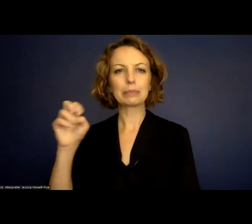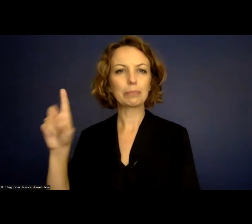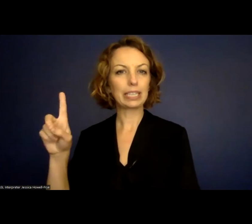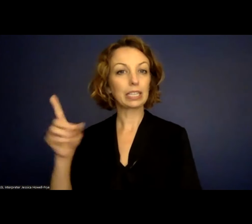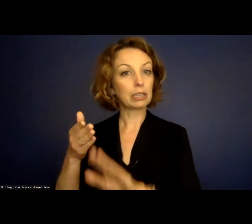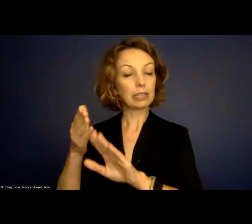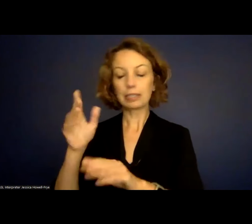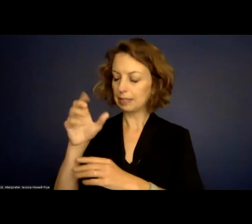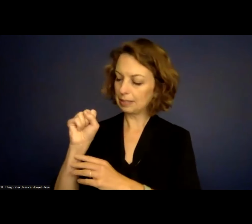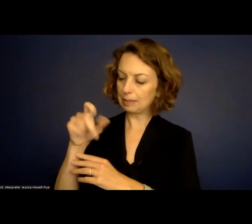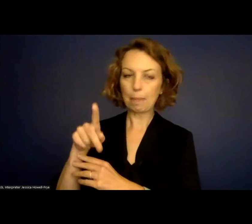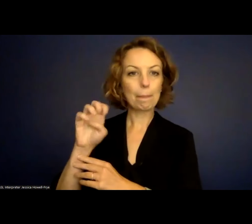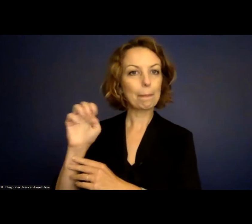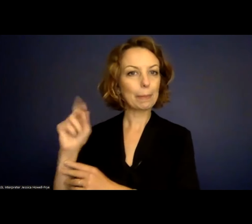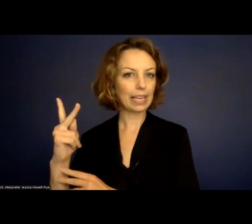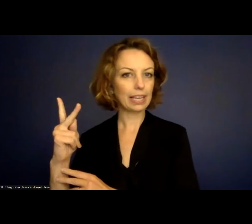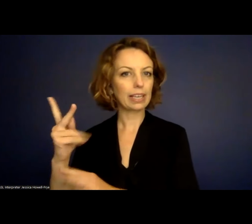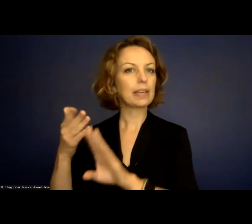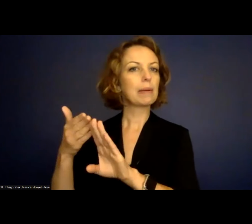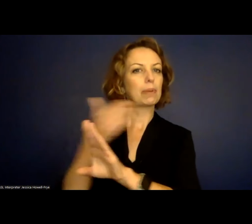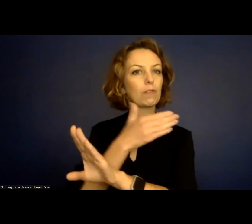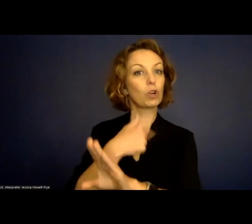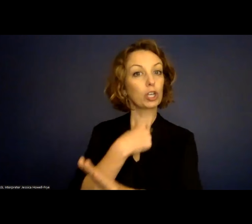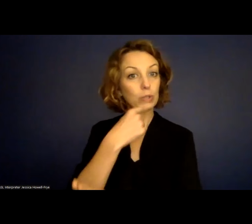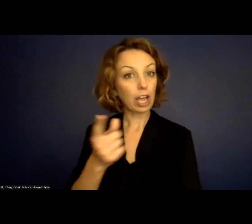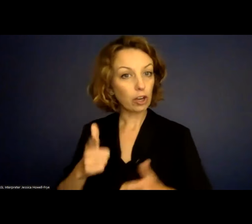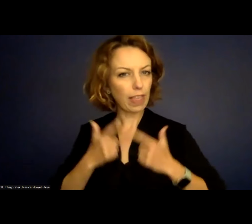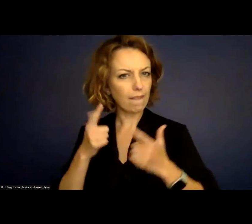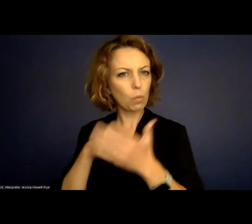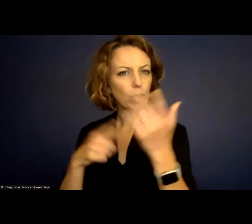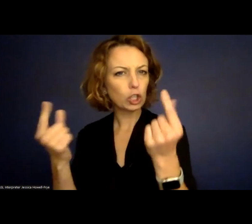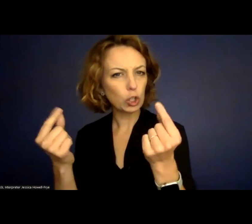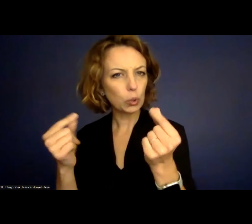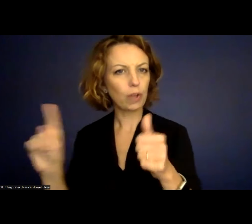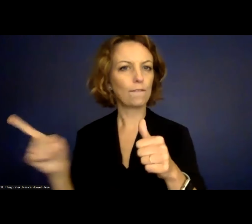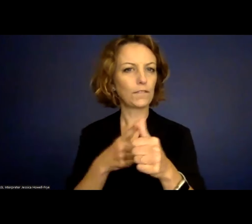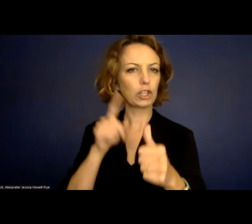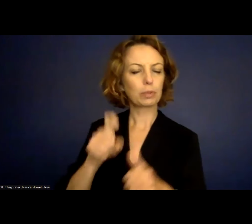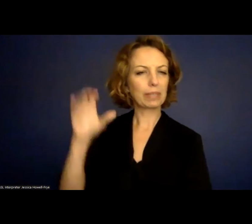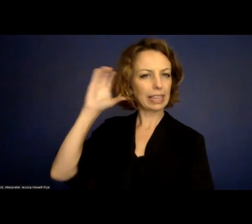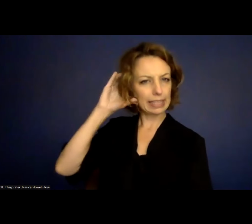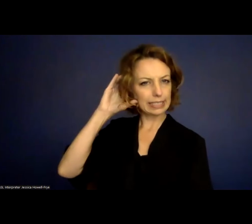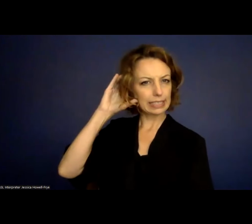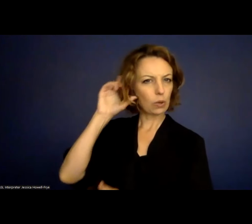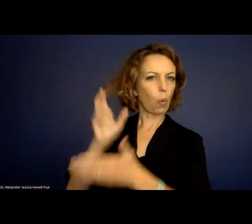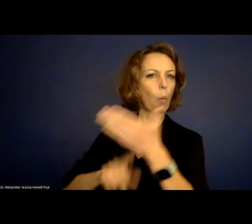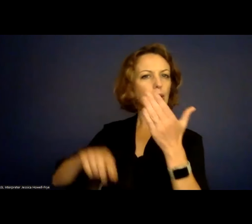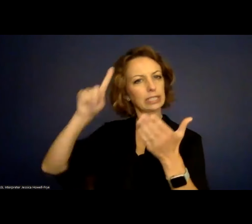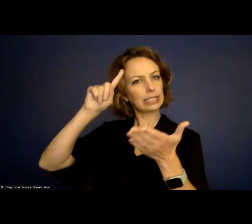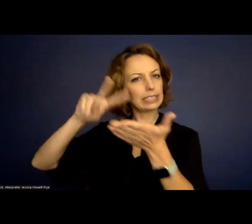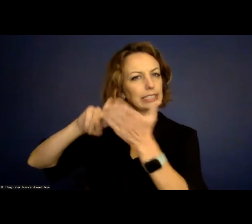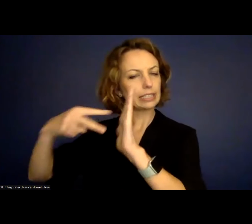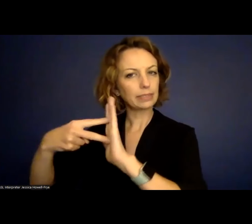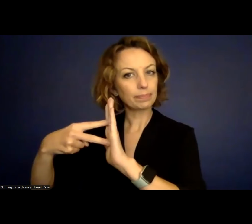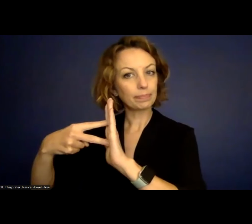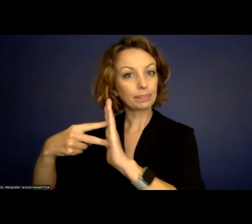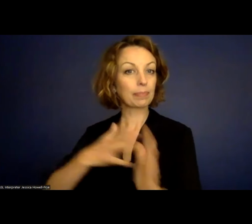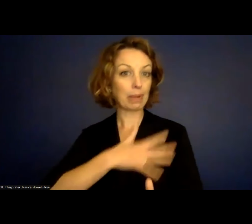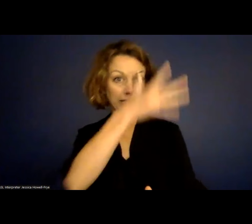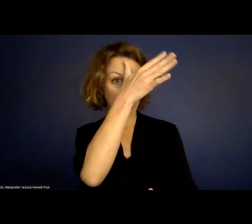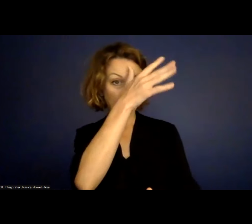it, listen to what it intends to do with you. My first example of public service was my dad, a career